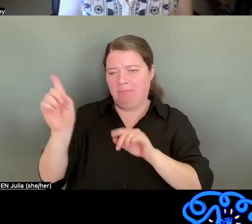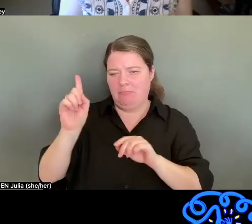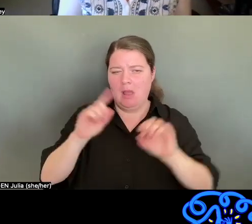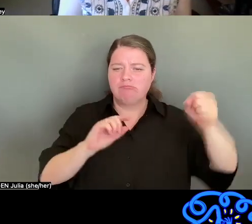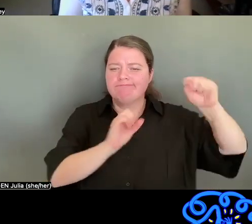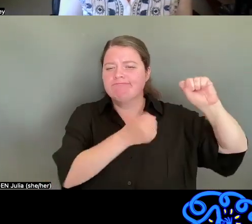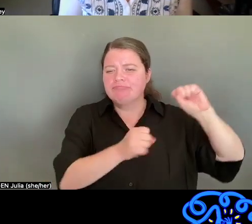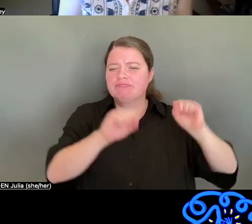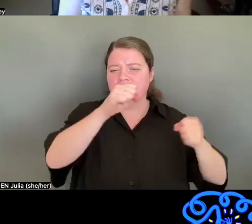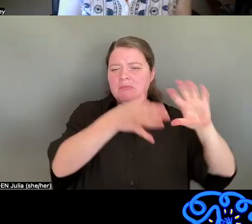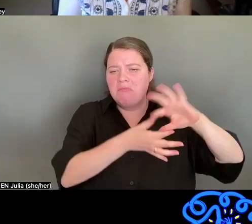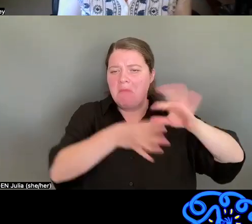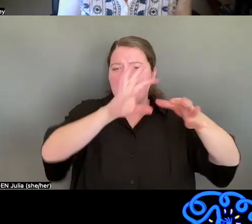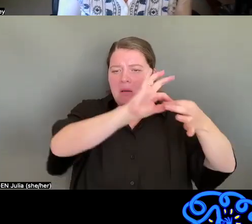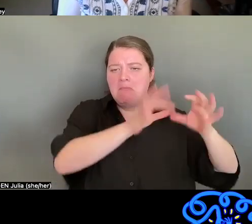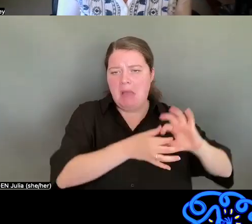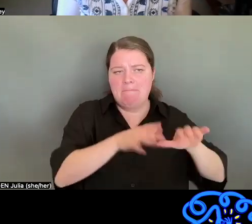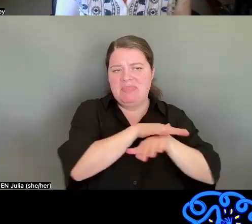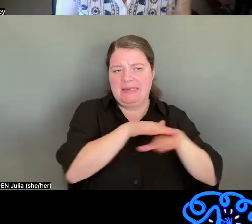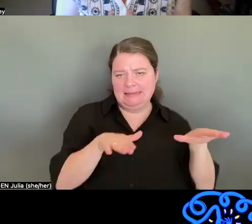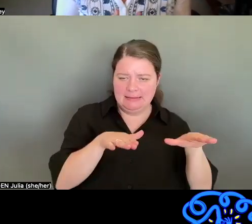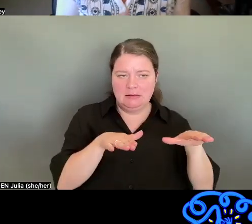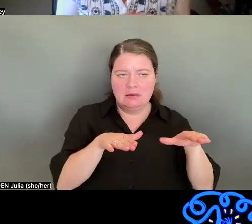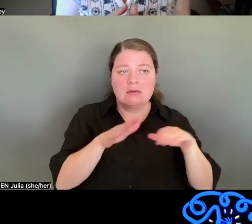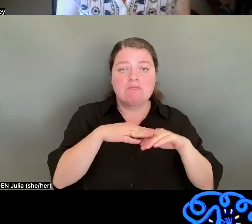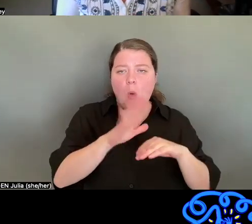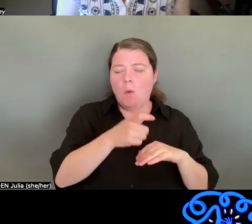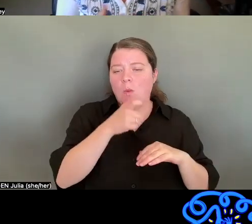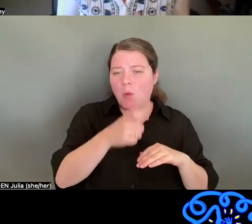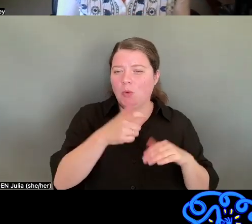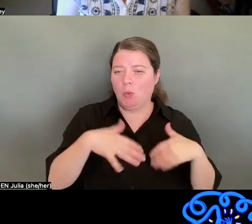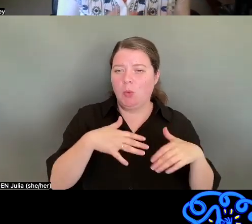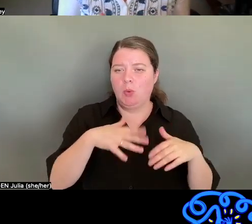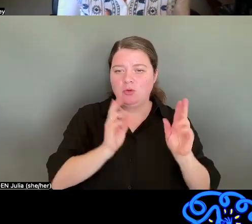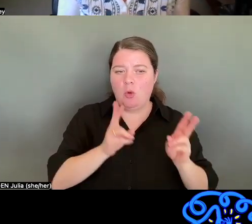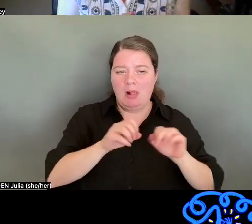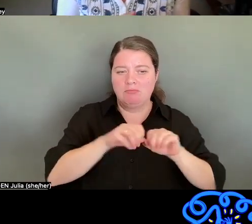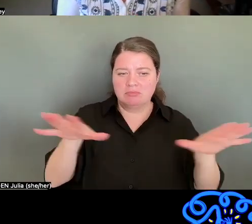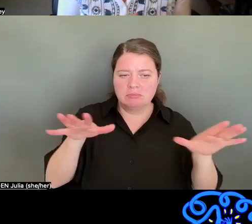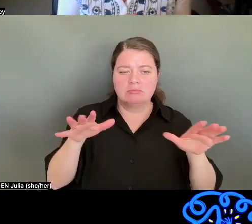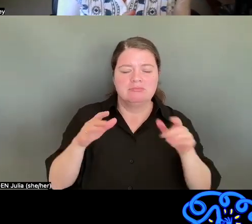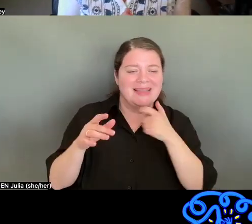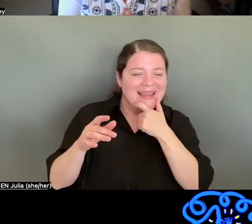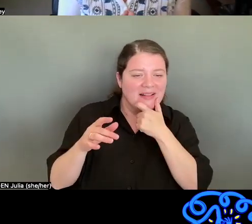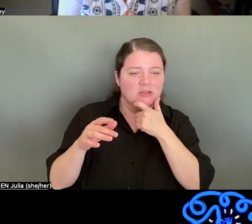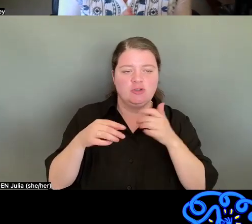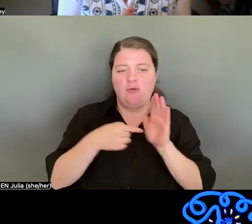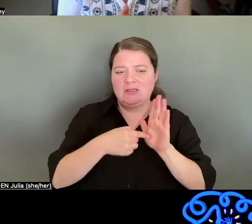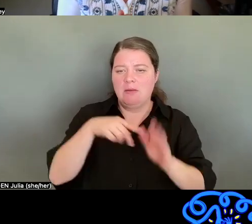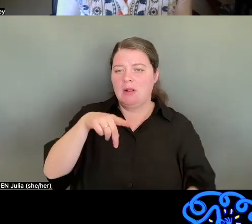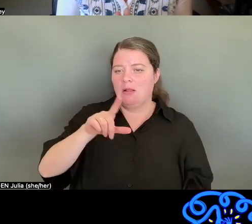skewed, unusual phonotactic distributions. So things like in English, plop, hiss, hum.